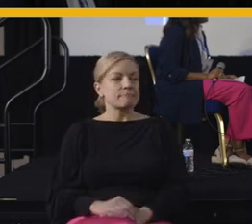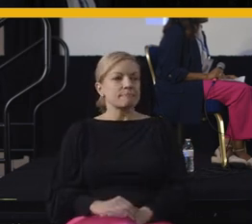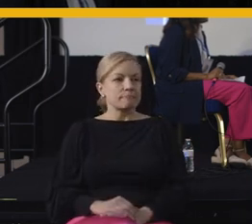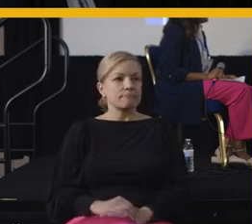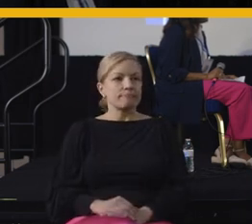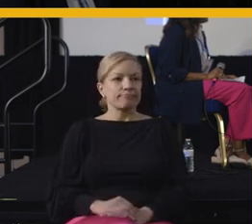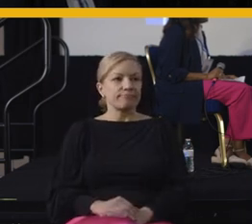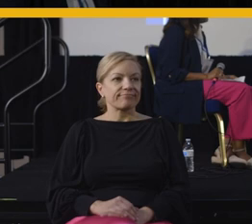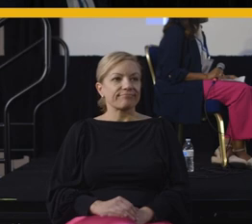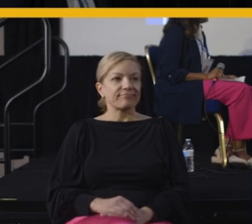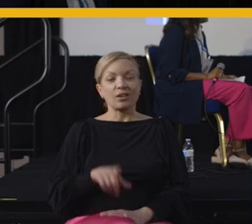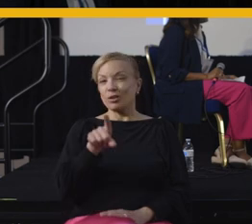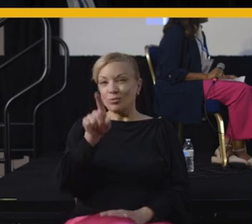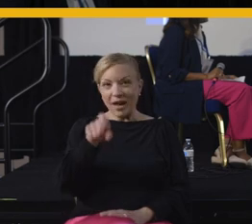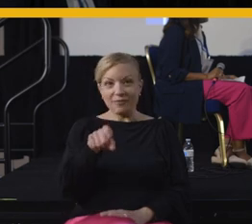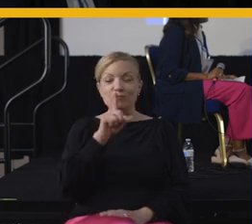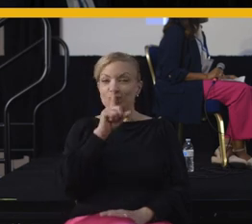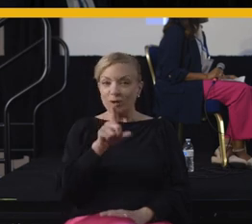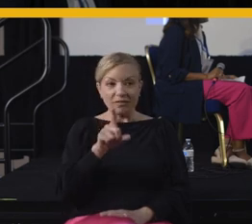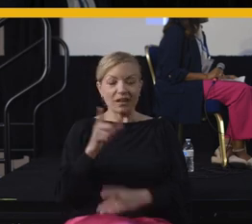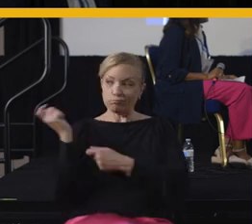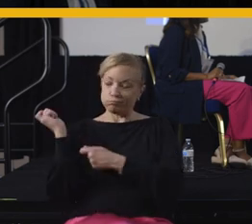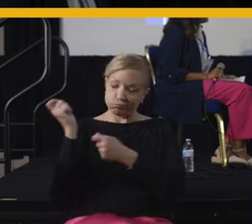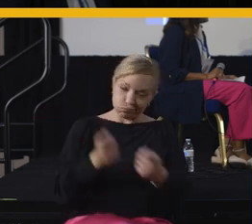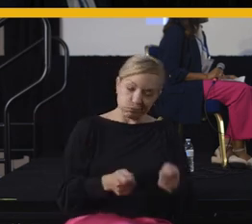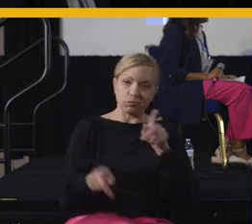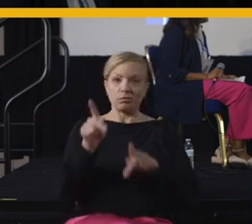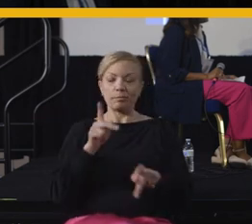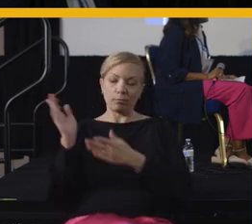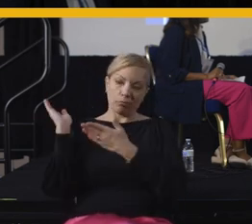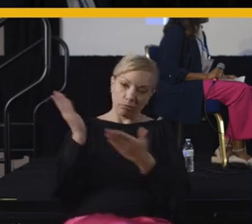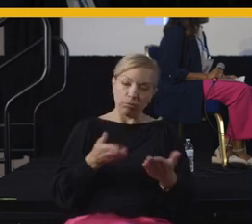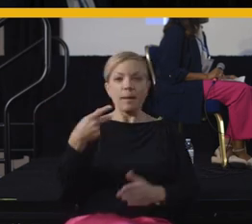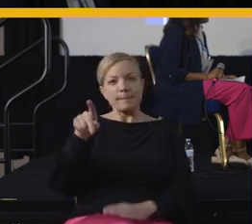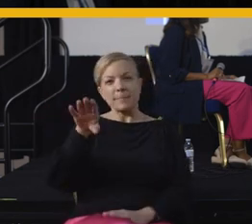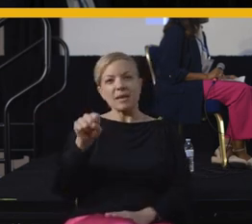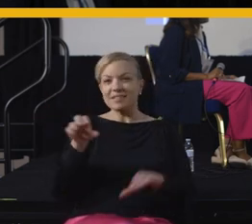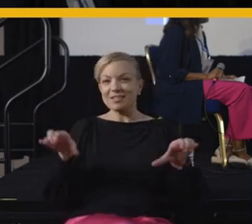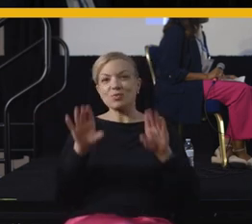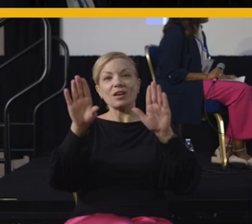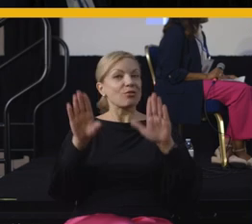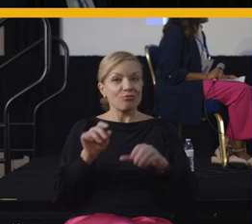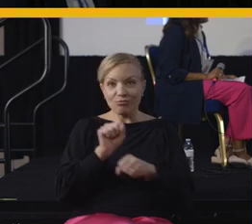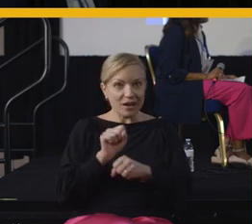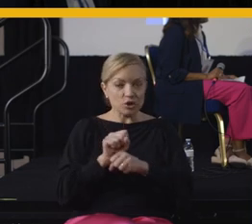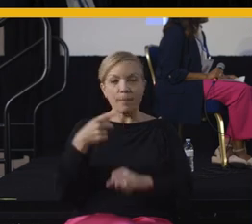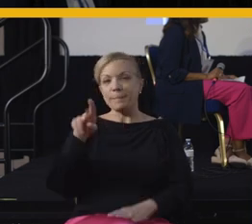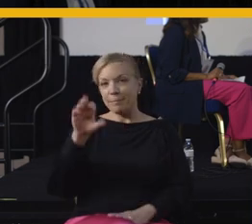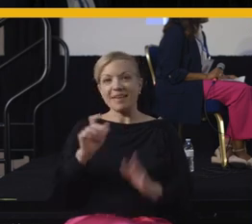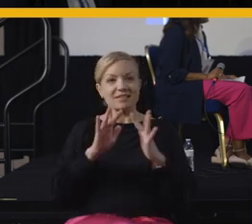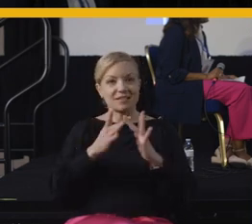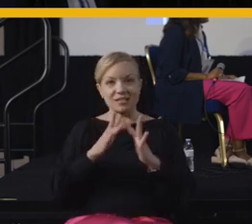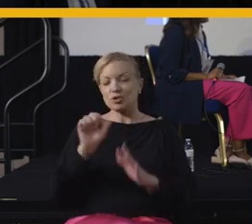And you have to really pull people along. I think PBS is doing a great job, like PBS Digital